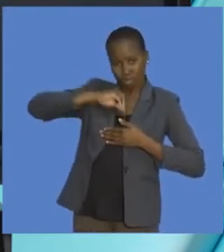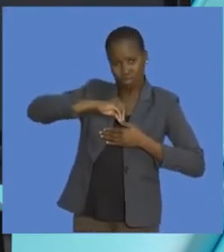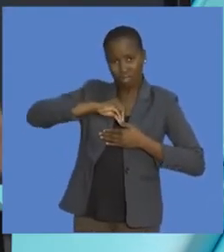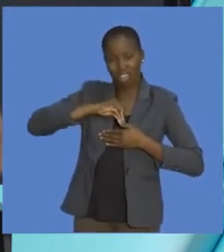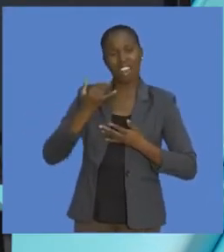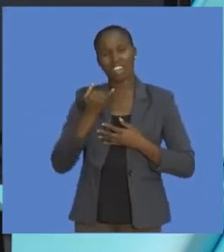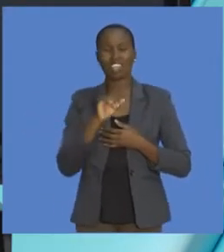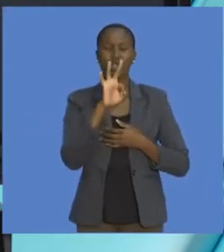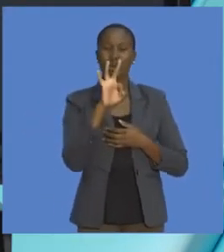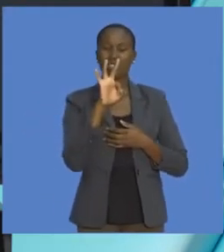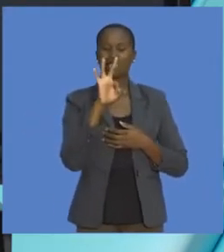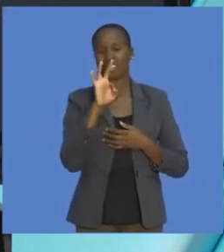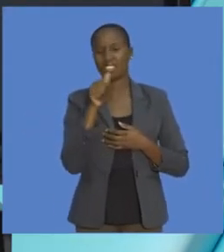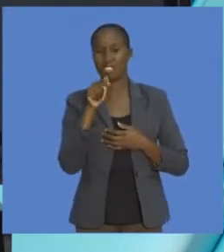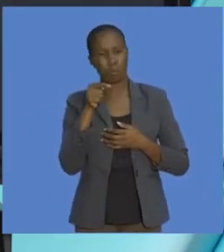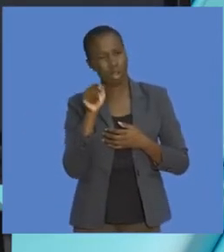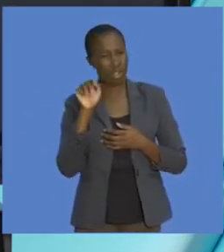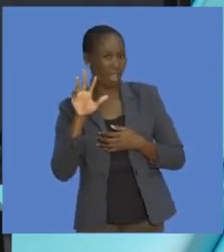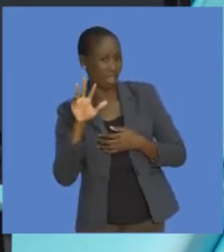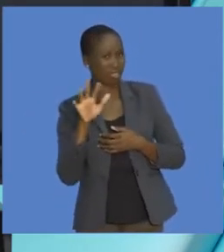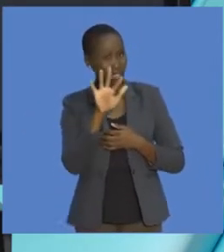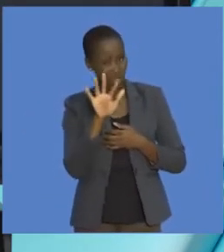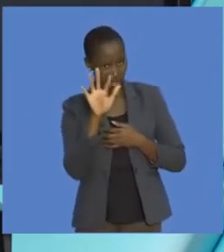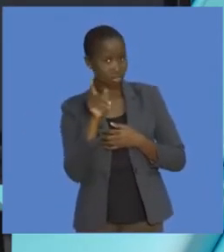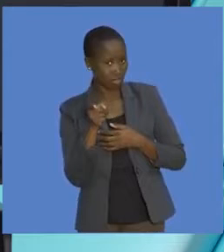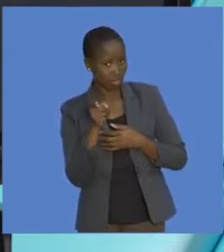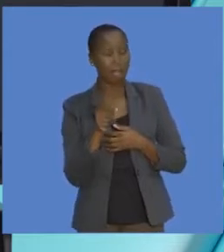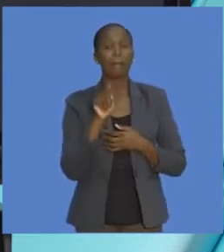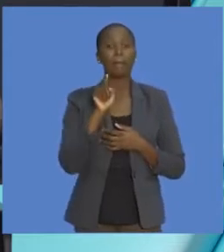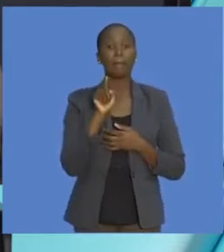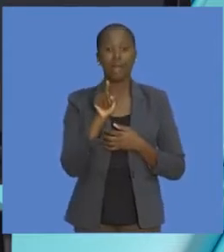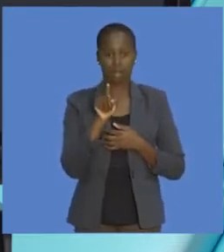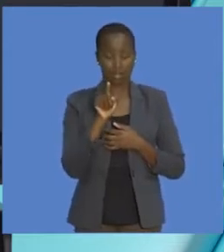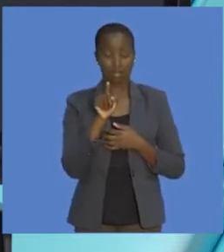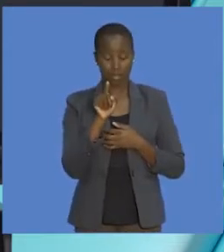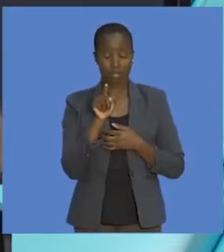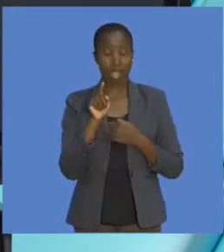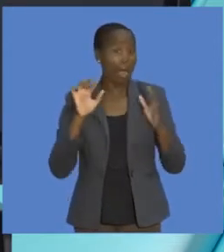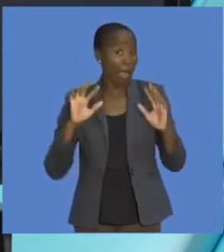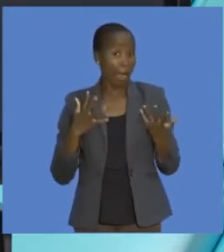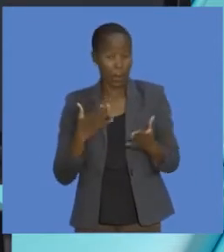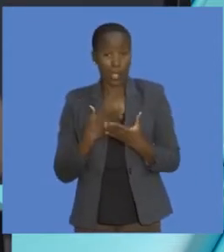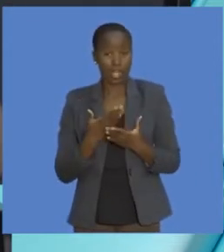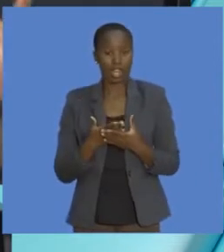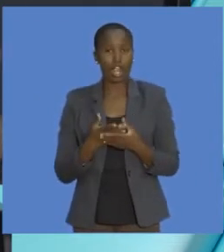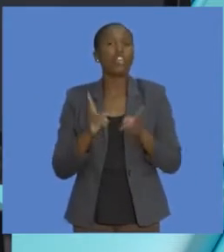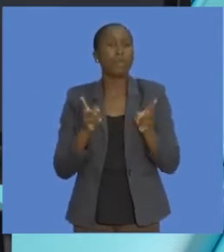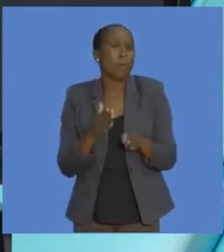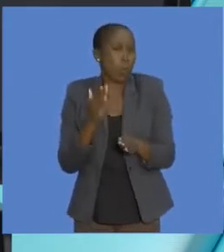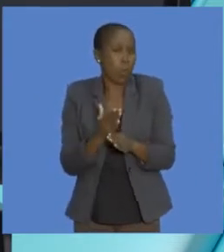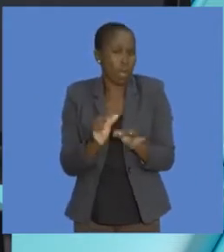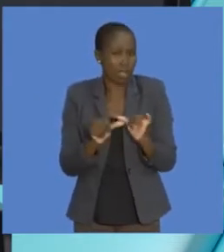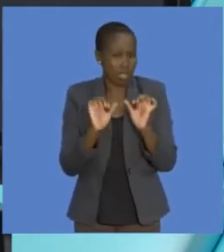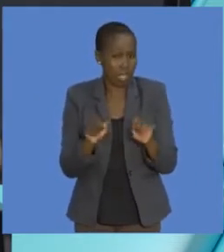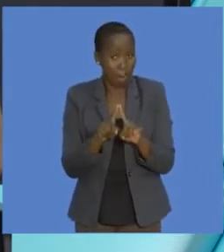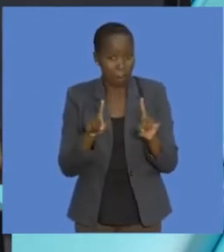36.9, 37 degrees. So why is it that we can still be functioning normal, yet the temperature outside